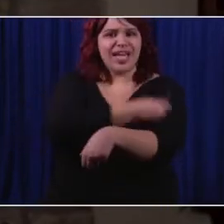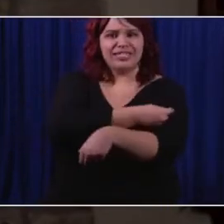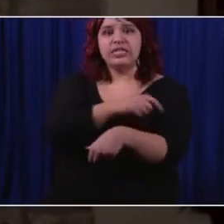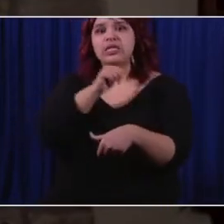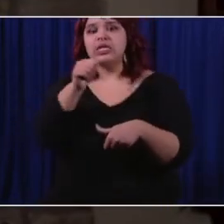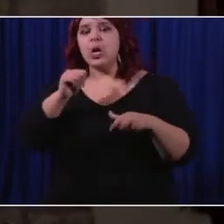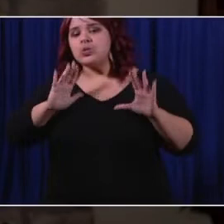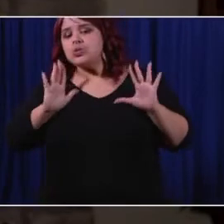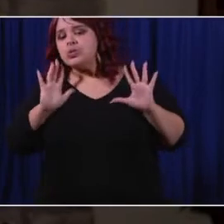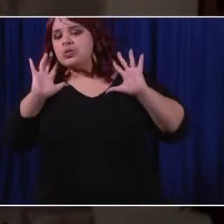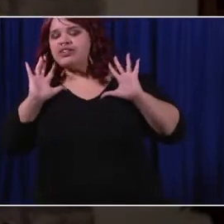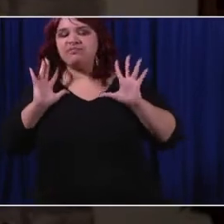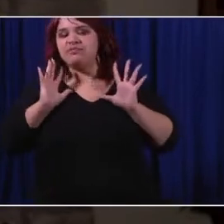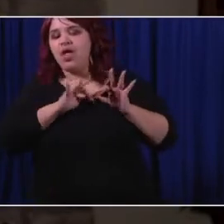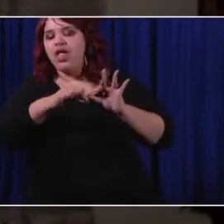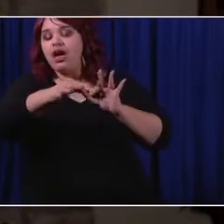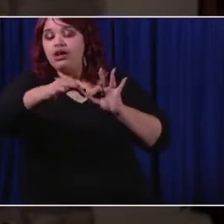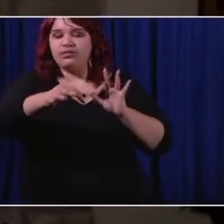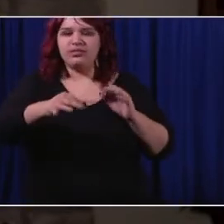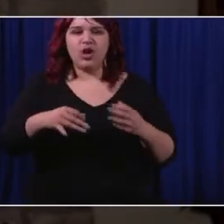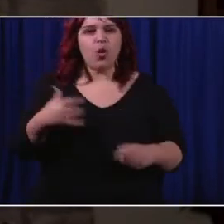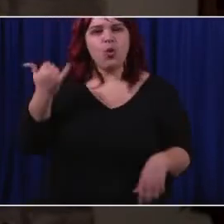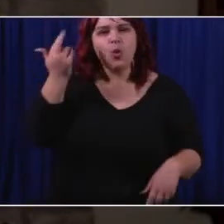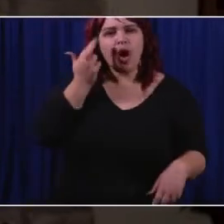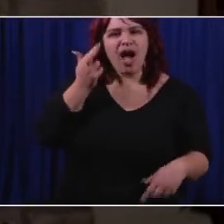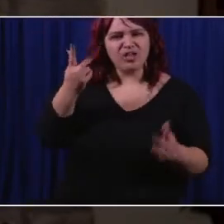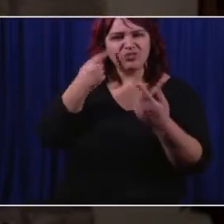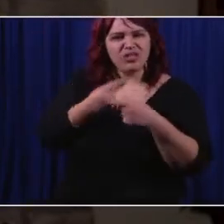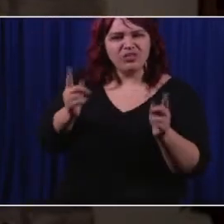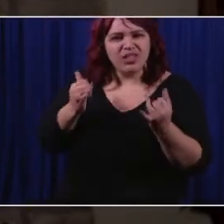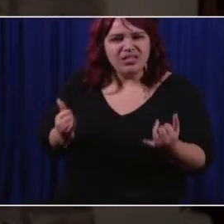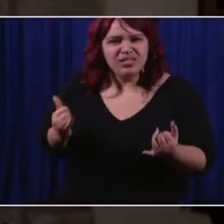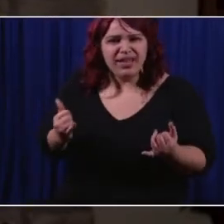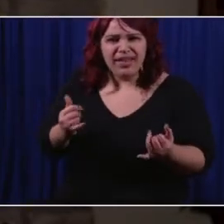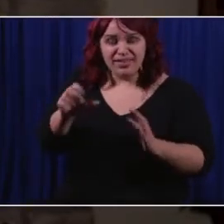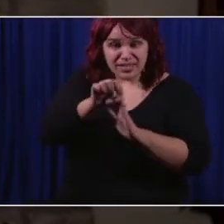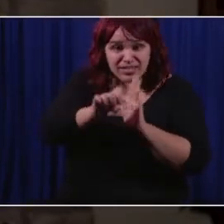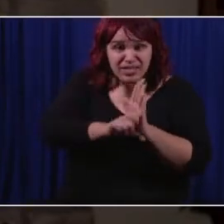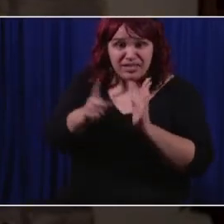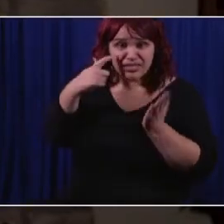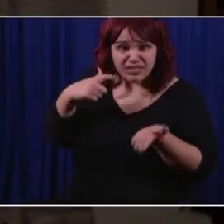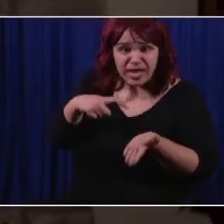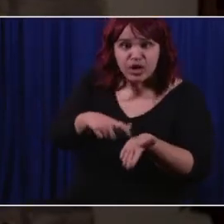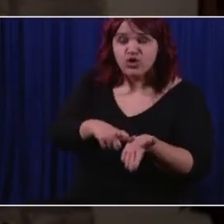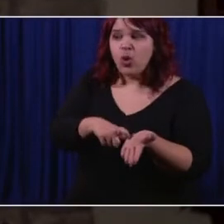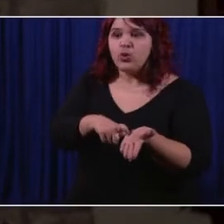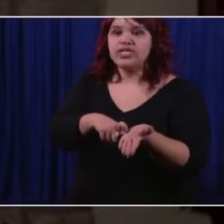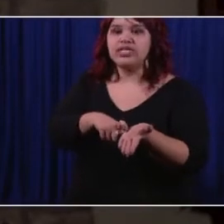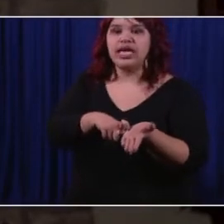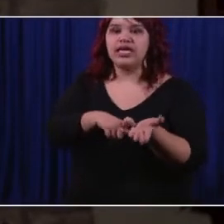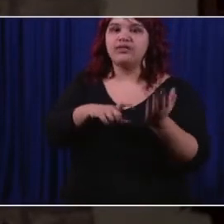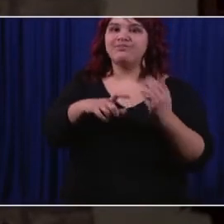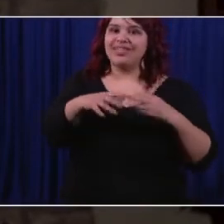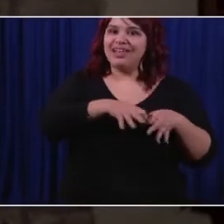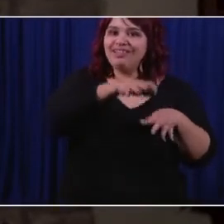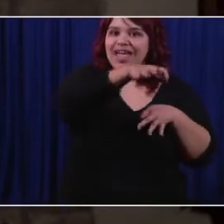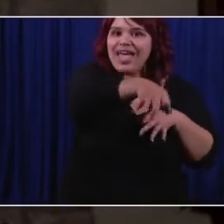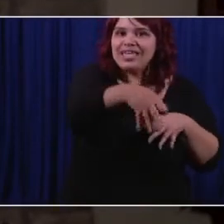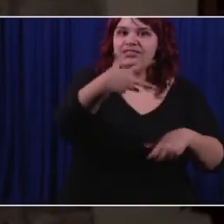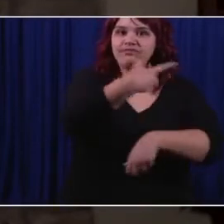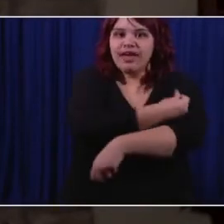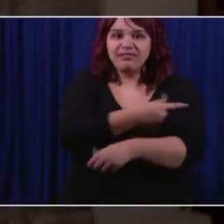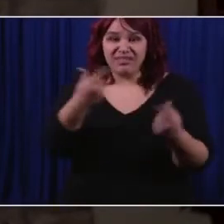this in reaction to something you're seeing? Where's the state seeing bottlenecks in distributing the vaccine? Well,